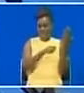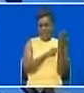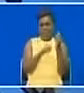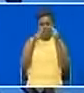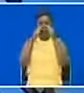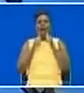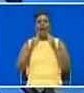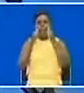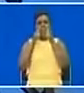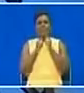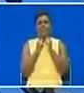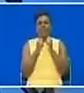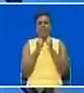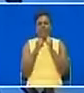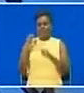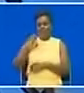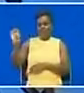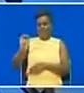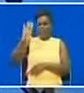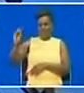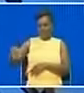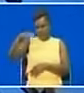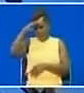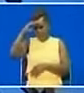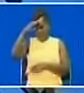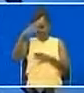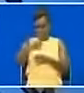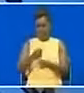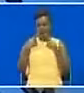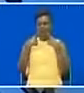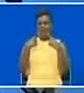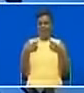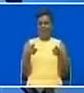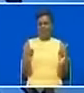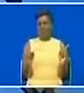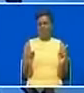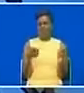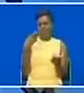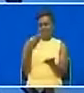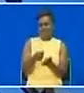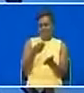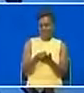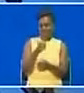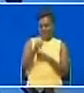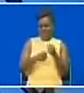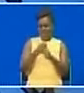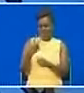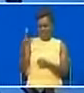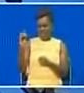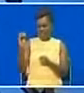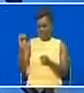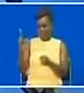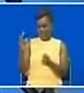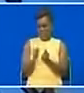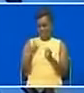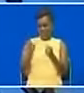Abby Agina. East African Breweries Limited has announced its full year results for the financial year ended 30th June 2016,